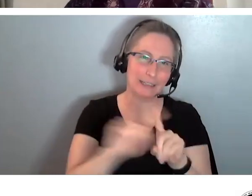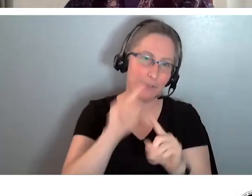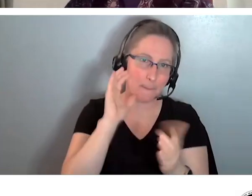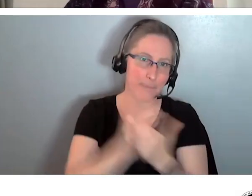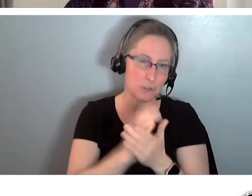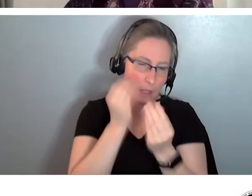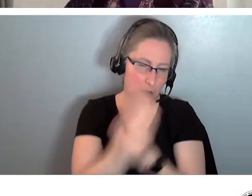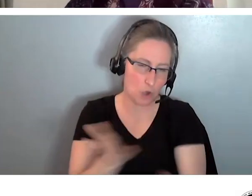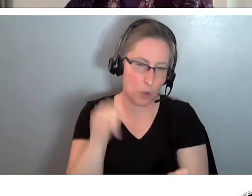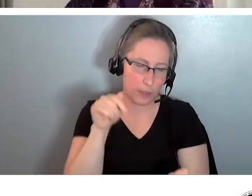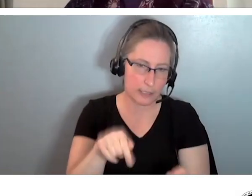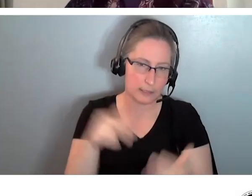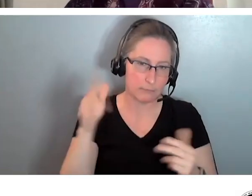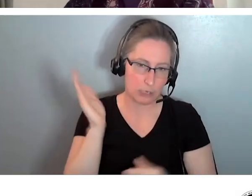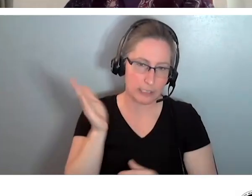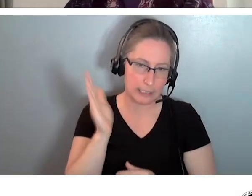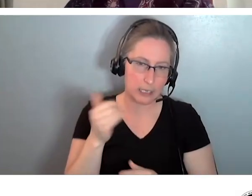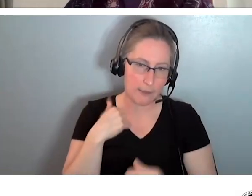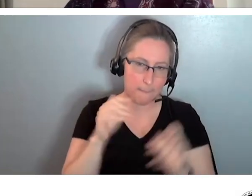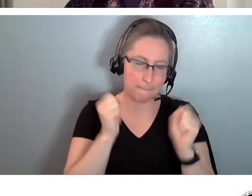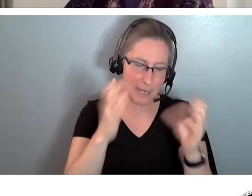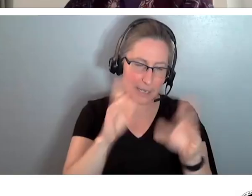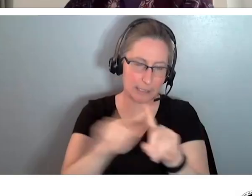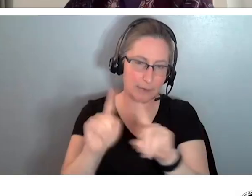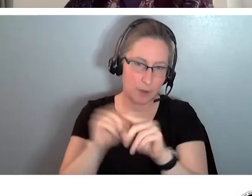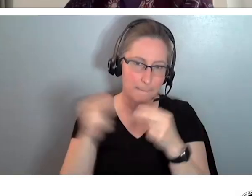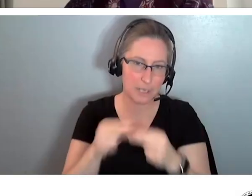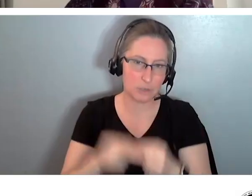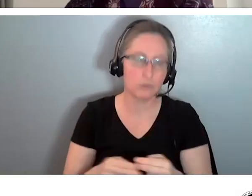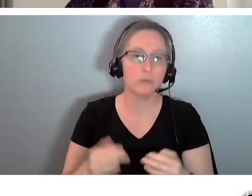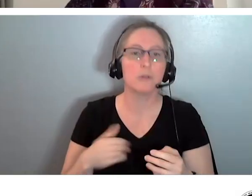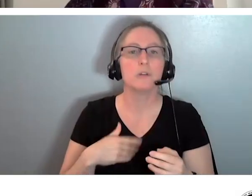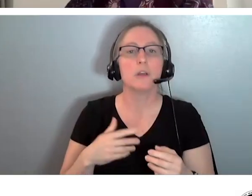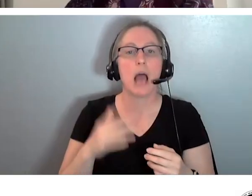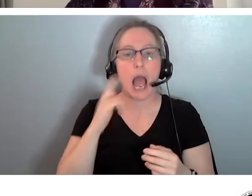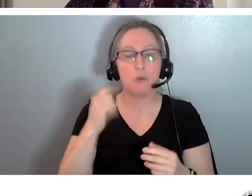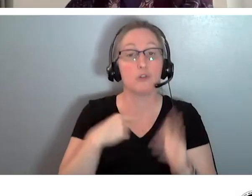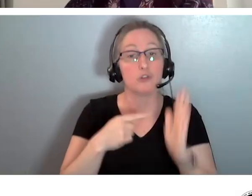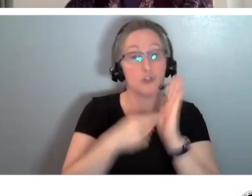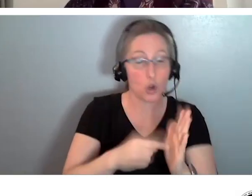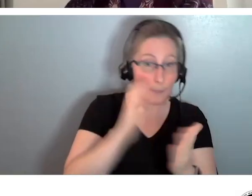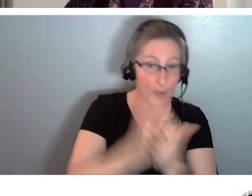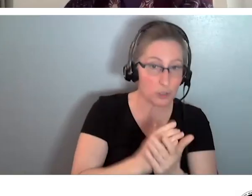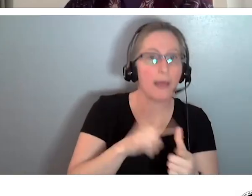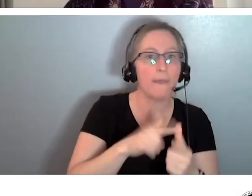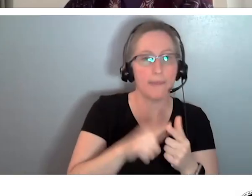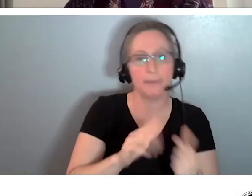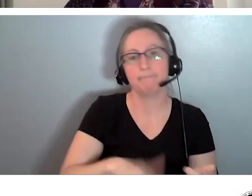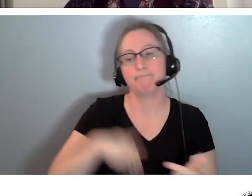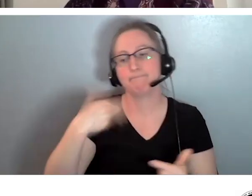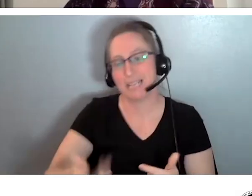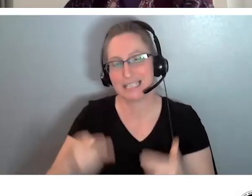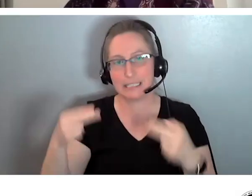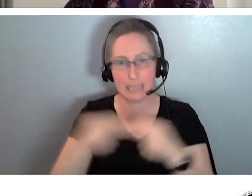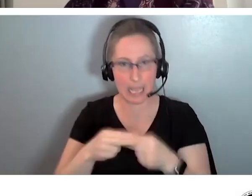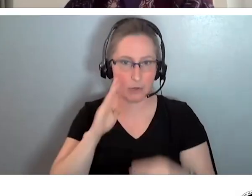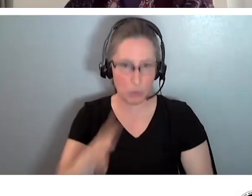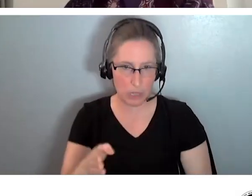pictures in this presentation. So I'll show you the picture and then I'll go to the next slide because we should have